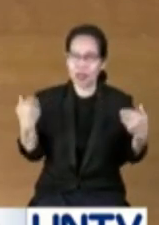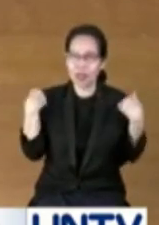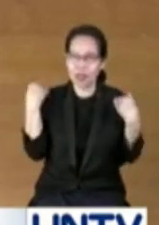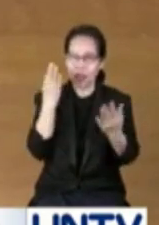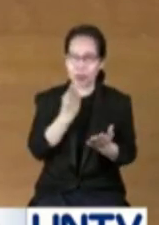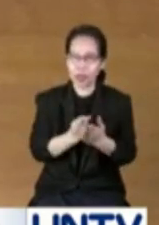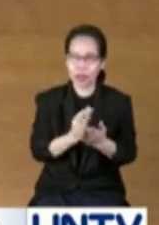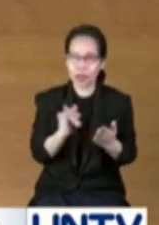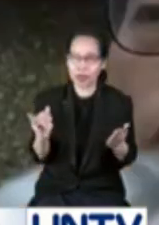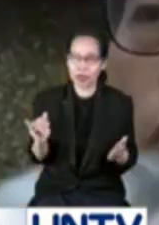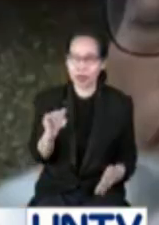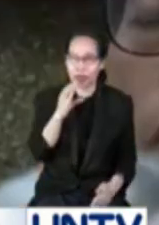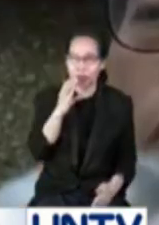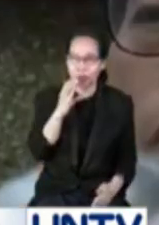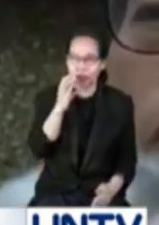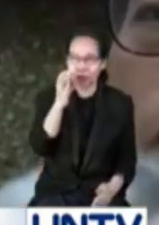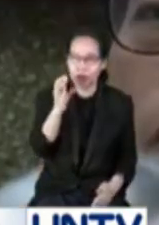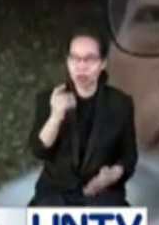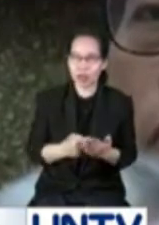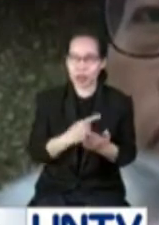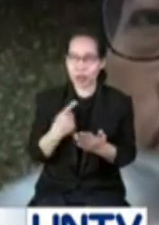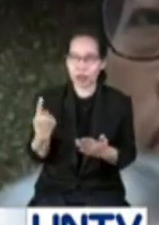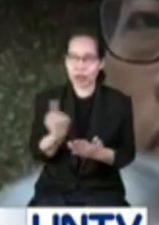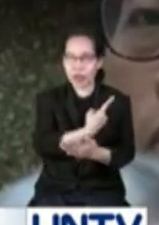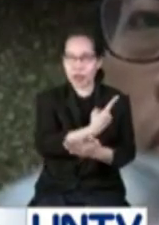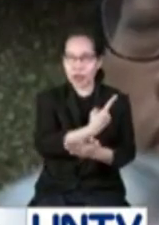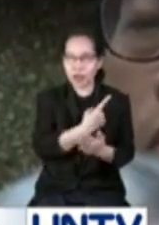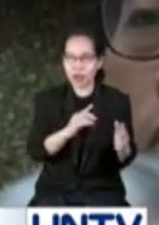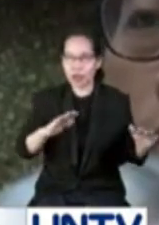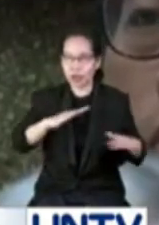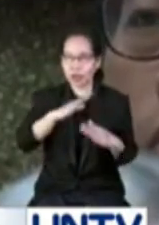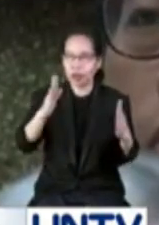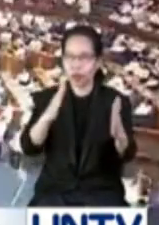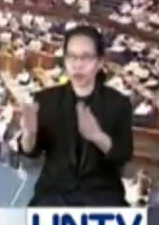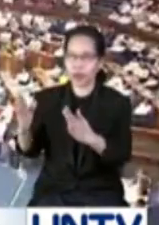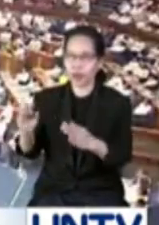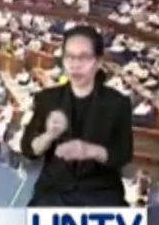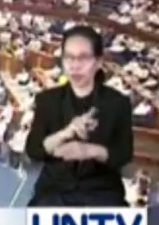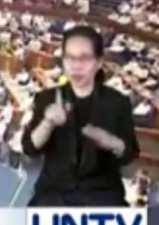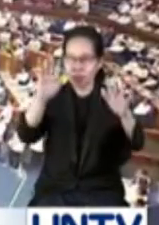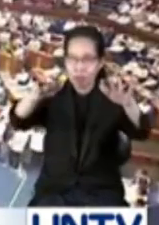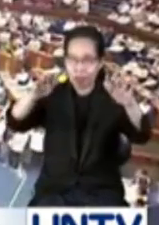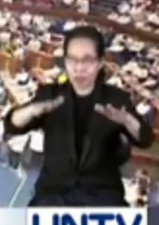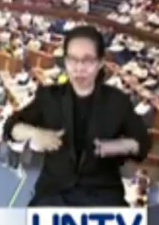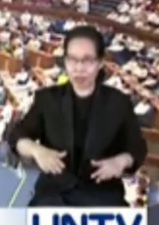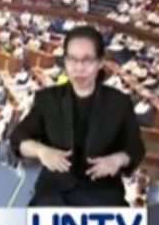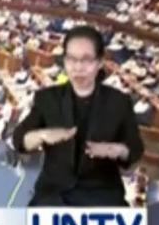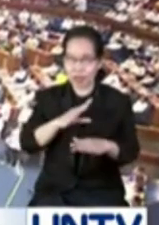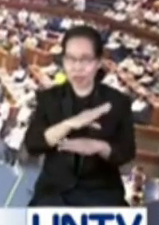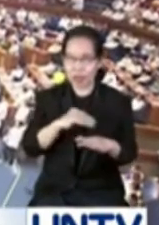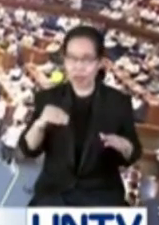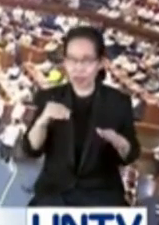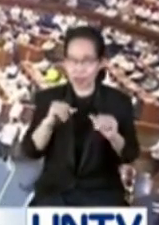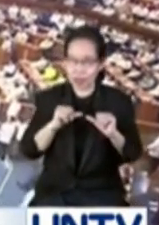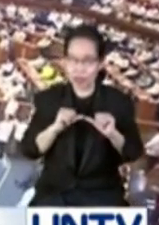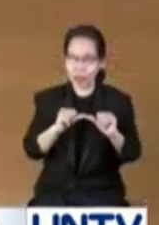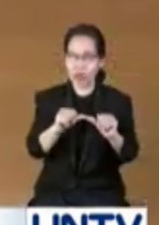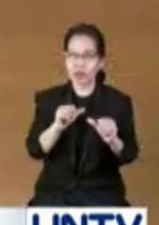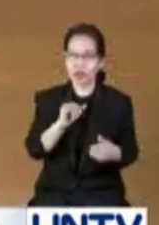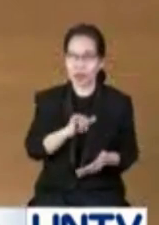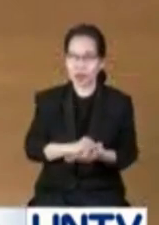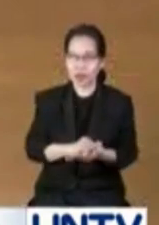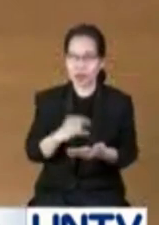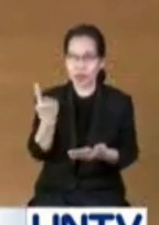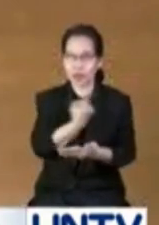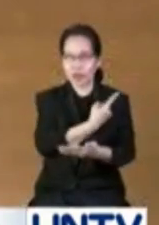that sometimes we are over-prepared for such natural disasters. Well, to continue that, We are